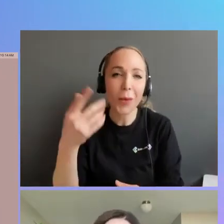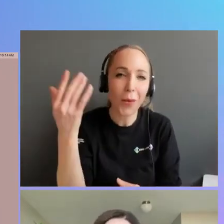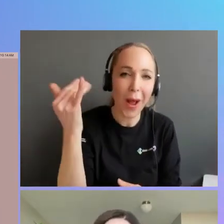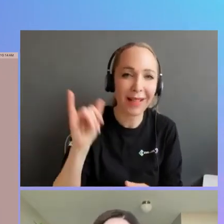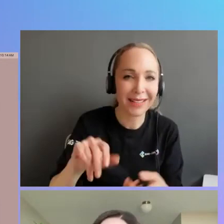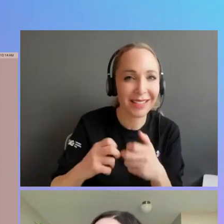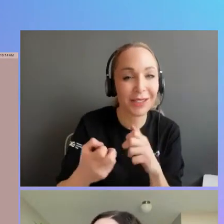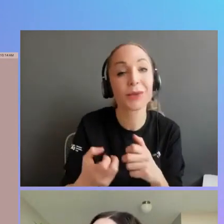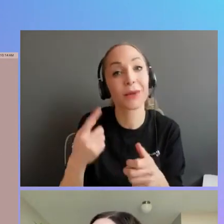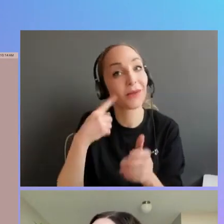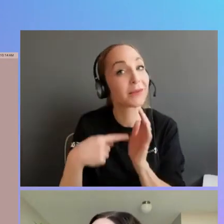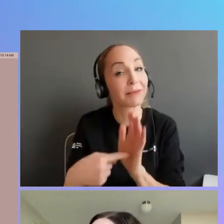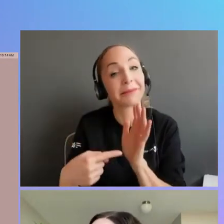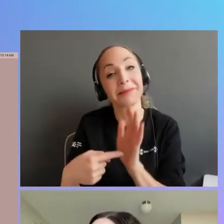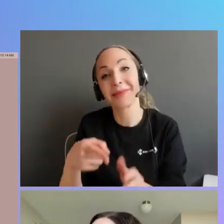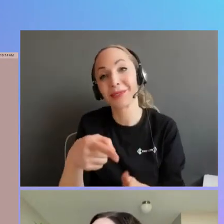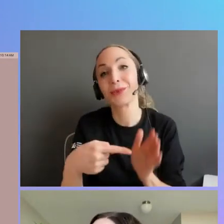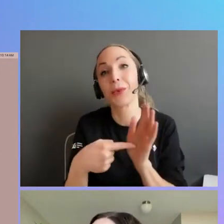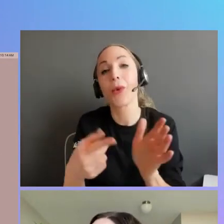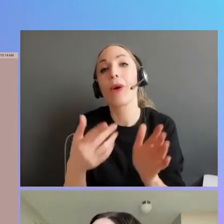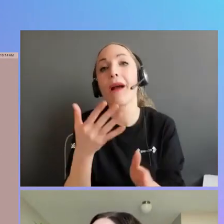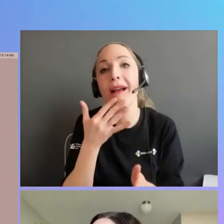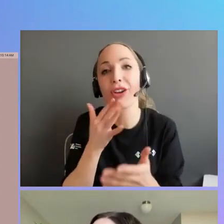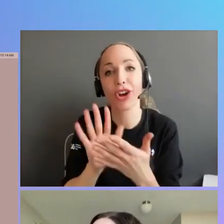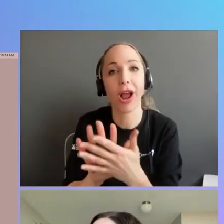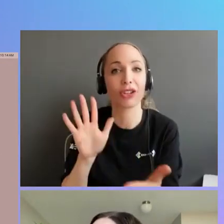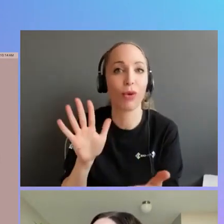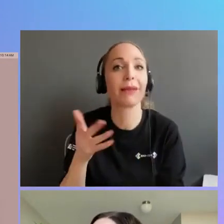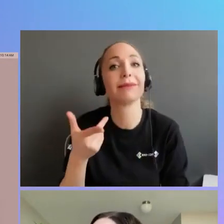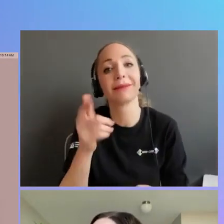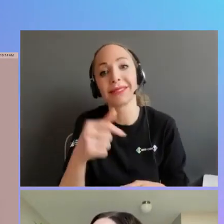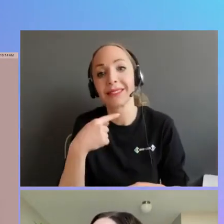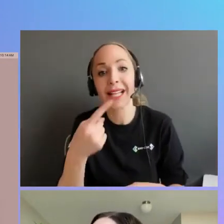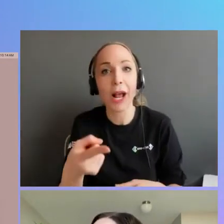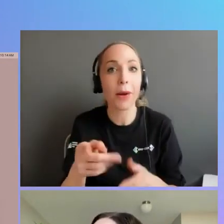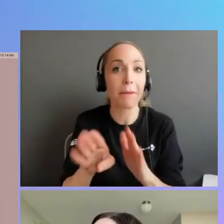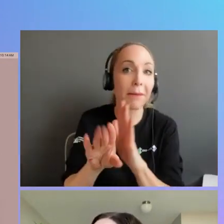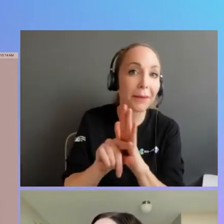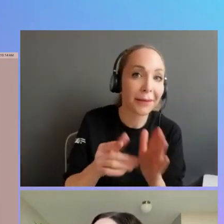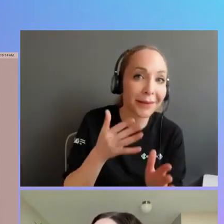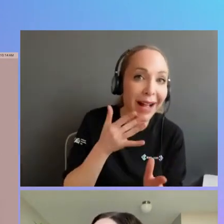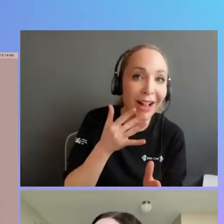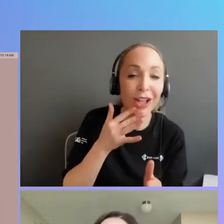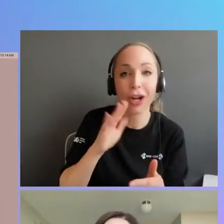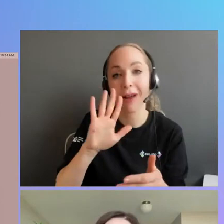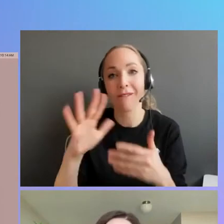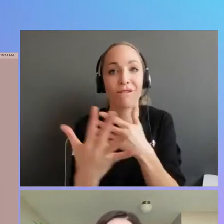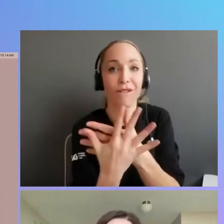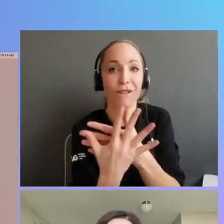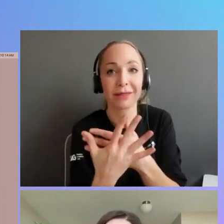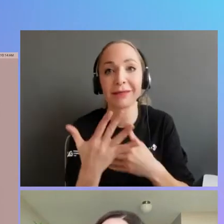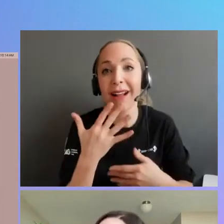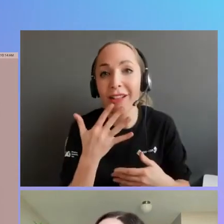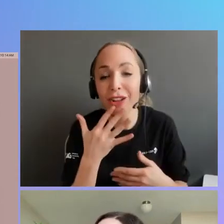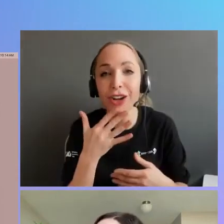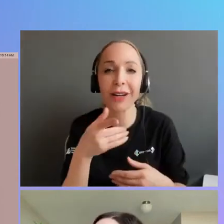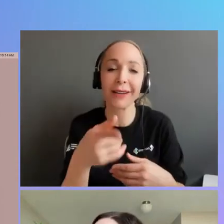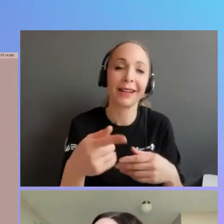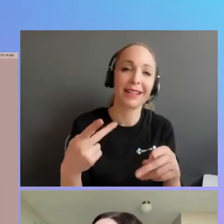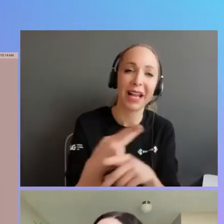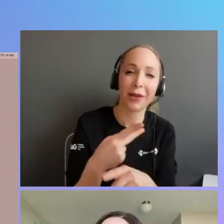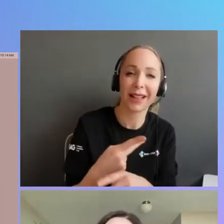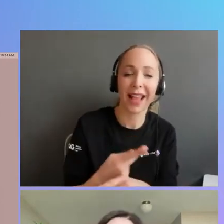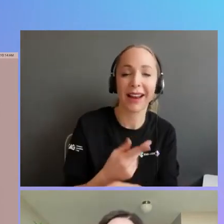at color contrast, and we can see the background color, the foreground color, the calculated color contrast ratio, as well